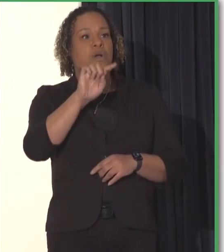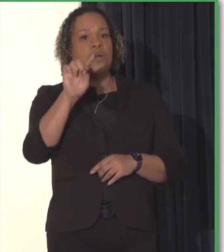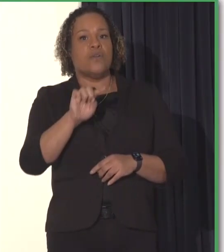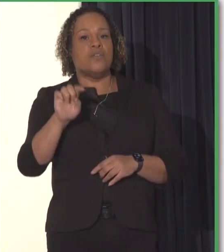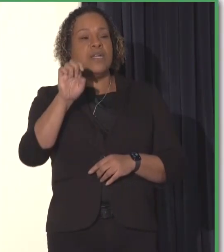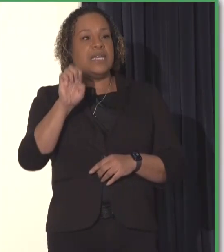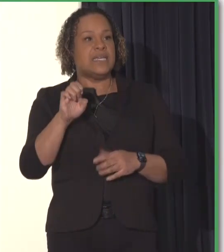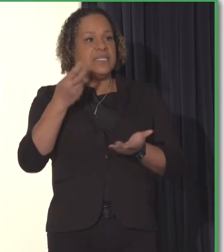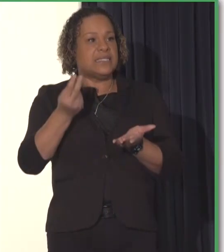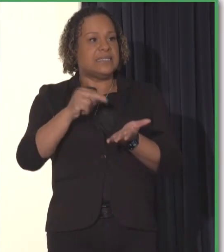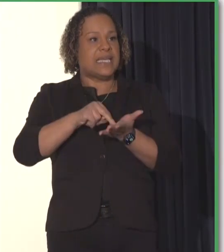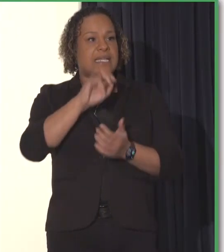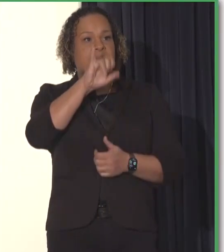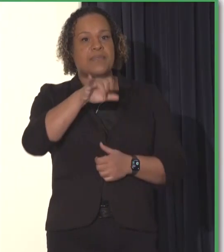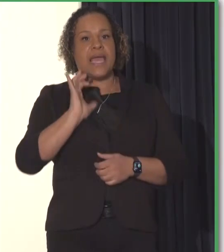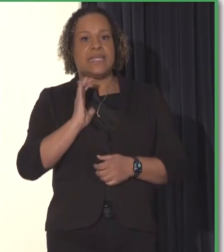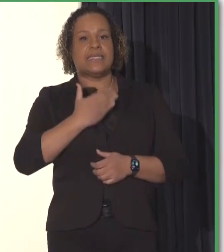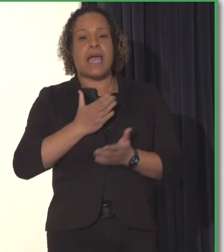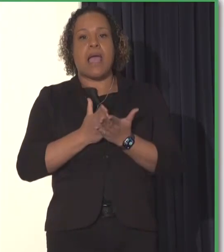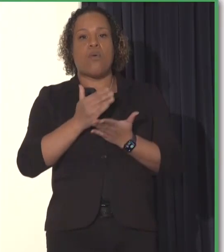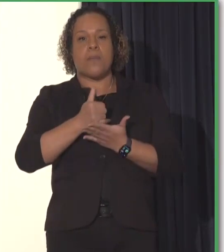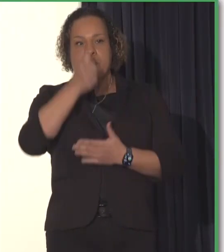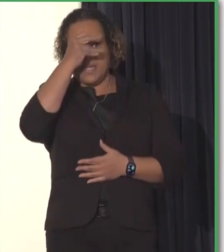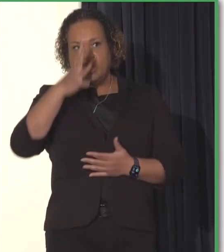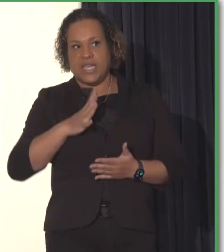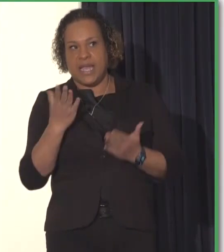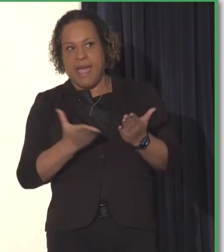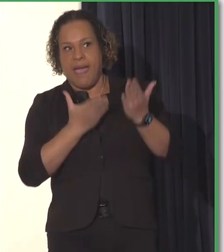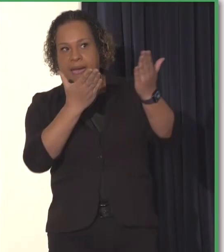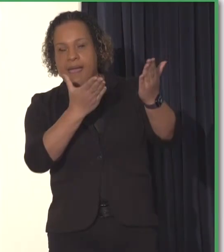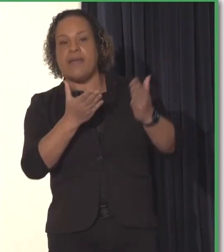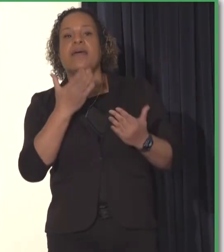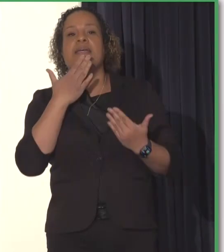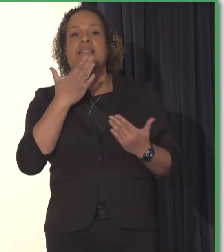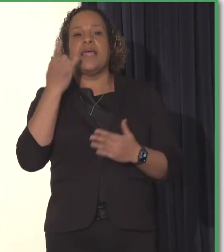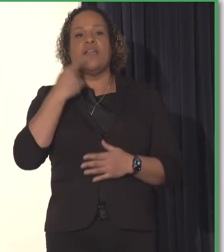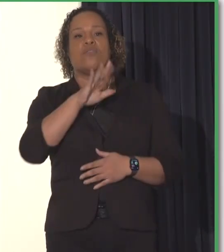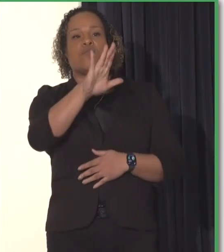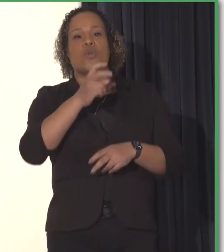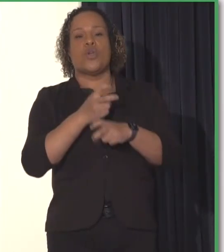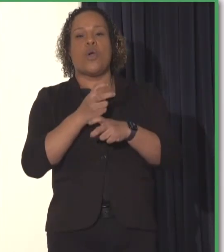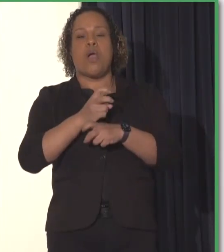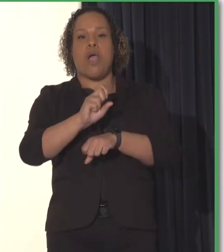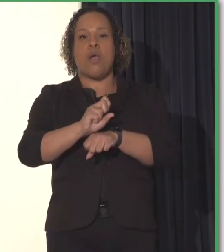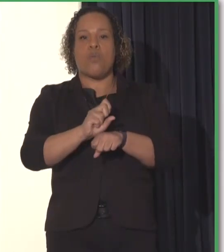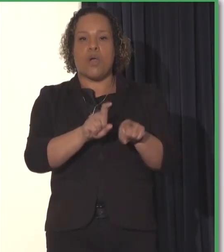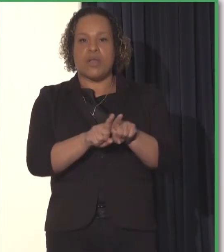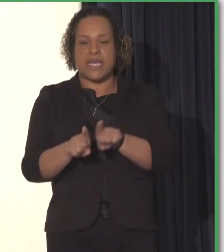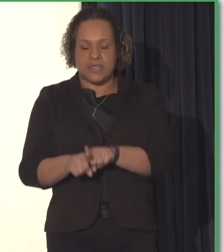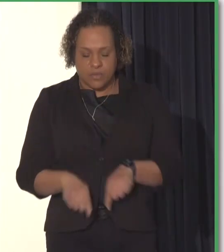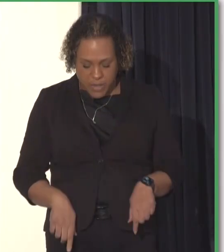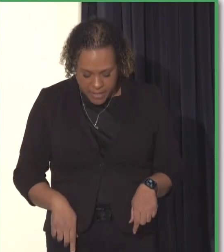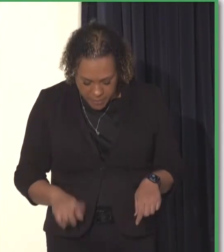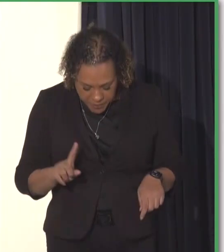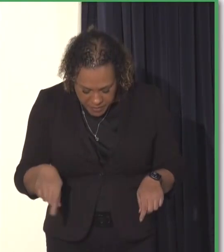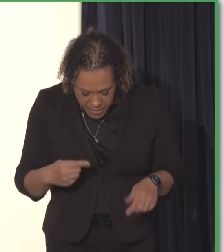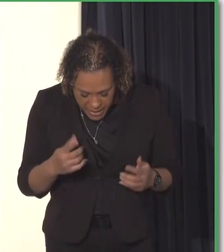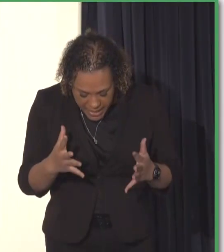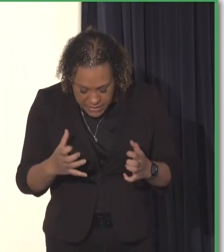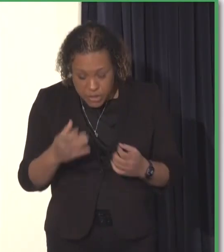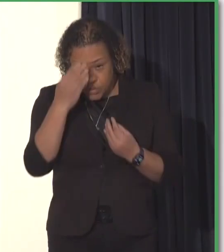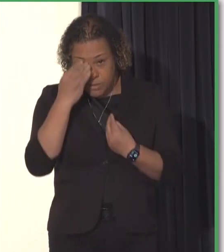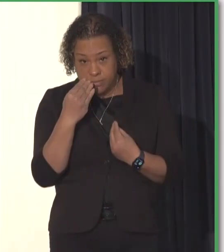guy, and thank you for your hard work as well. So I just want to Final point out to our